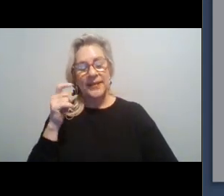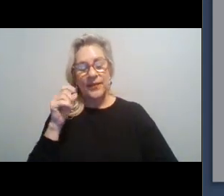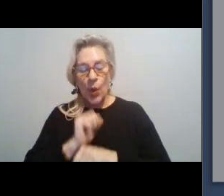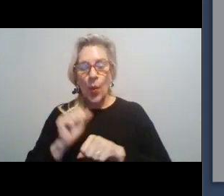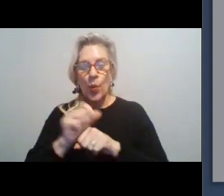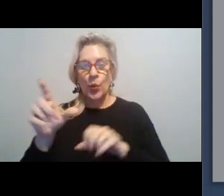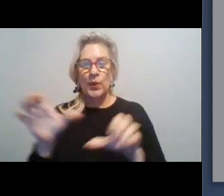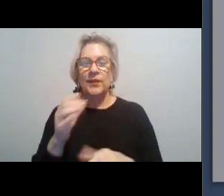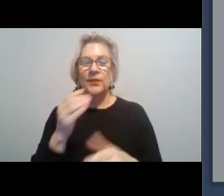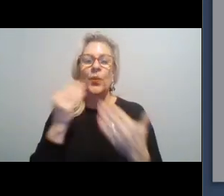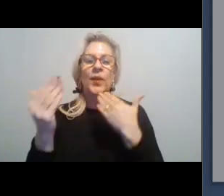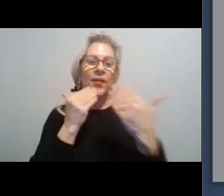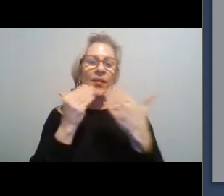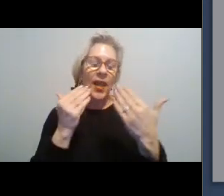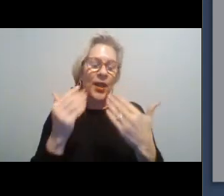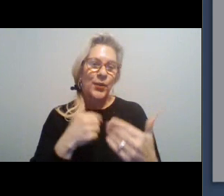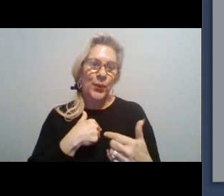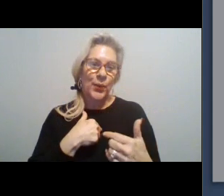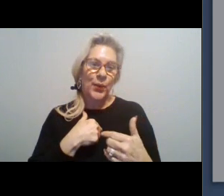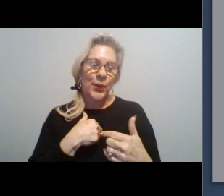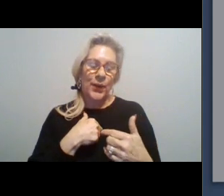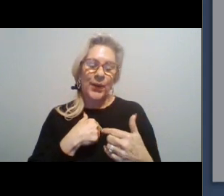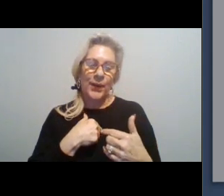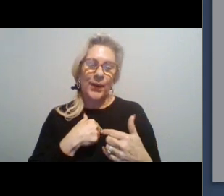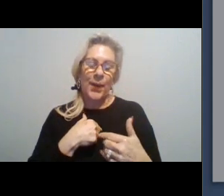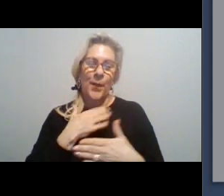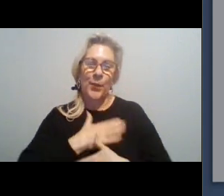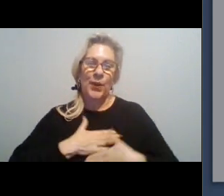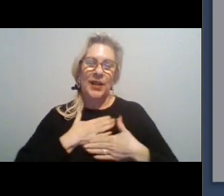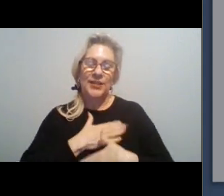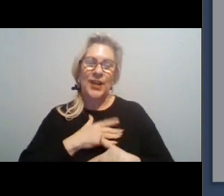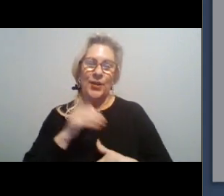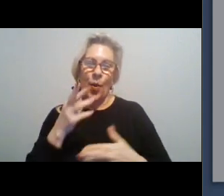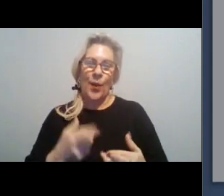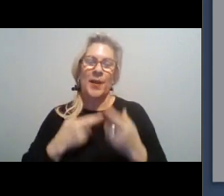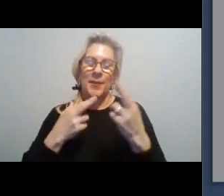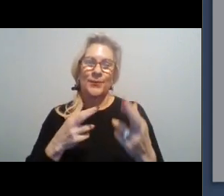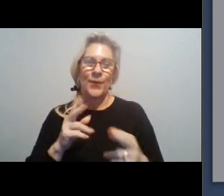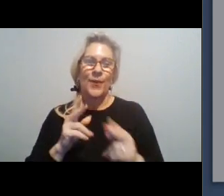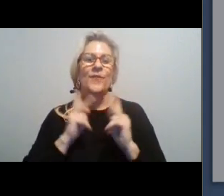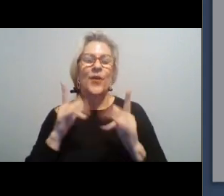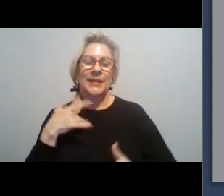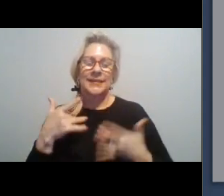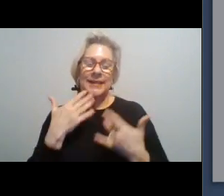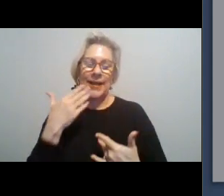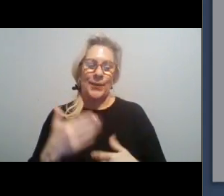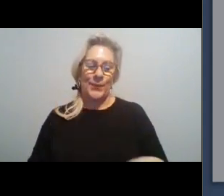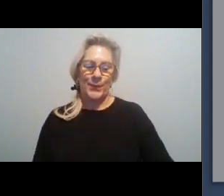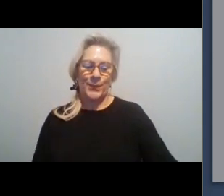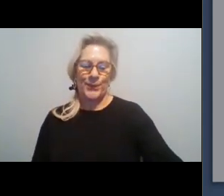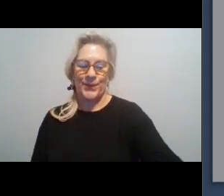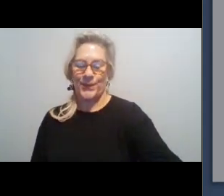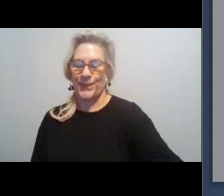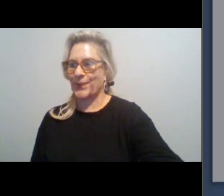you very much. We're heavily in favor of the staff recommendations, and we're so excited. Thank you. Thank you.